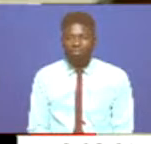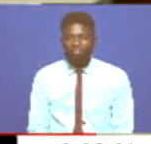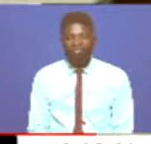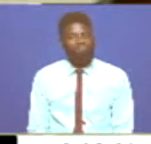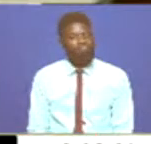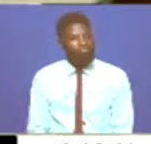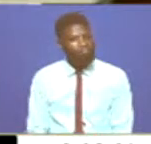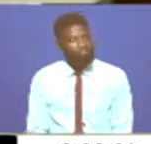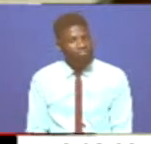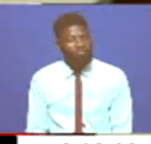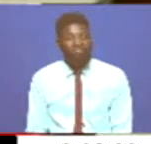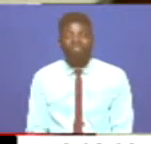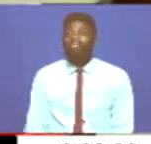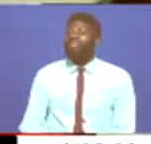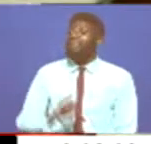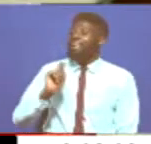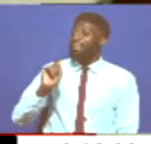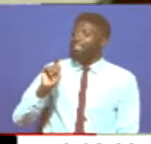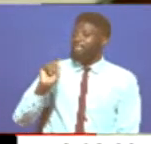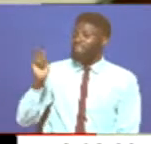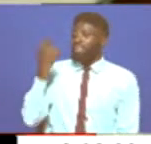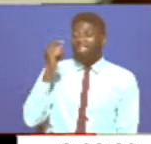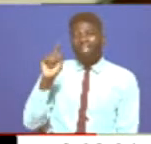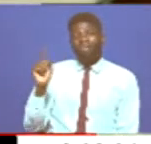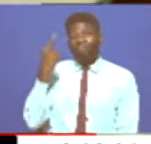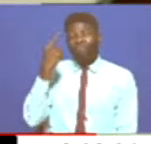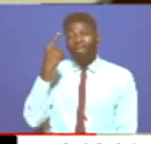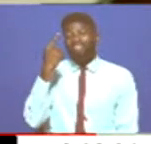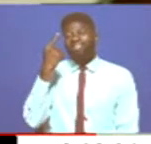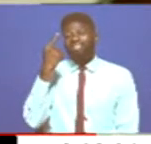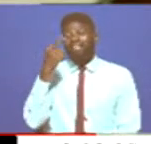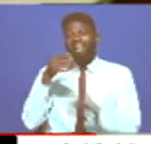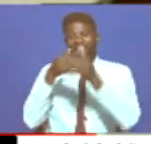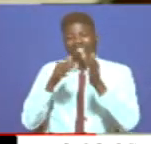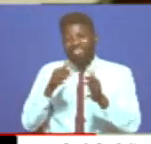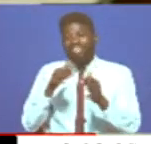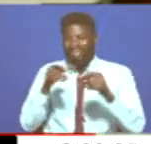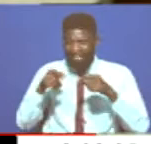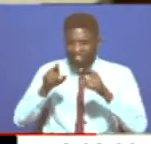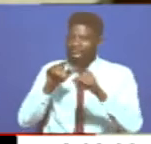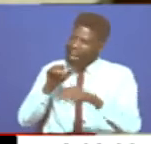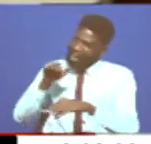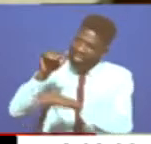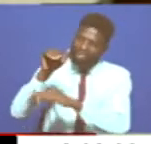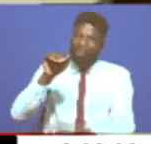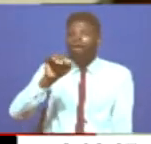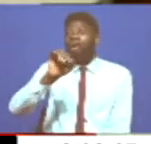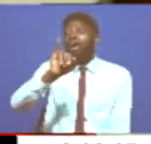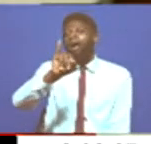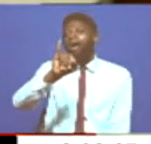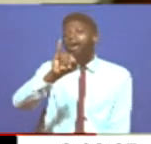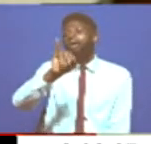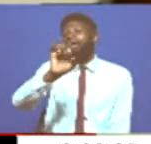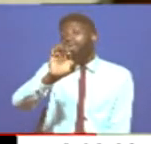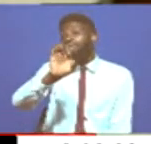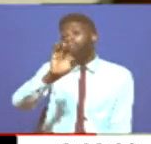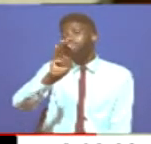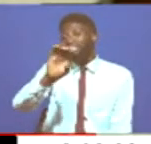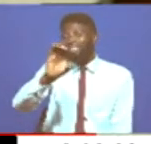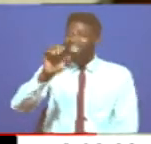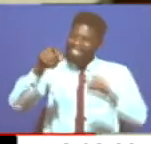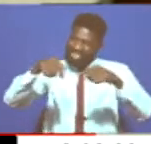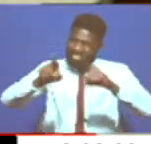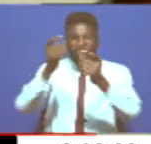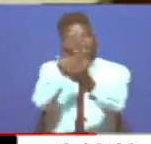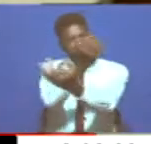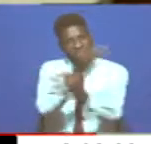Meanwhile, Kenya Kwanza Alliance leaders has challenged the Independent Electoral and Boundaries Commission, IEBC, to conduct free and